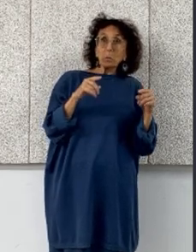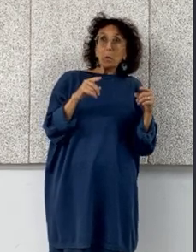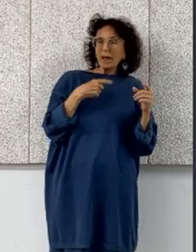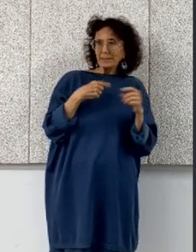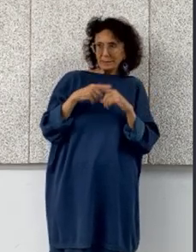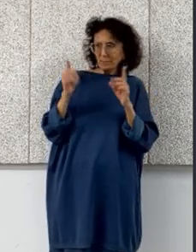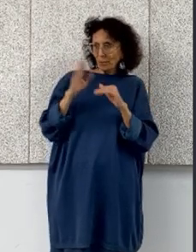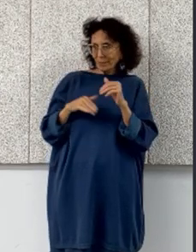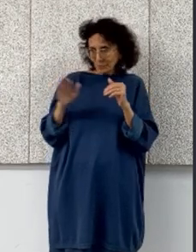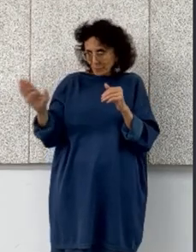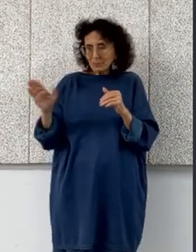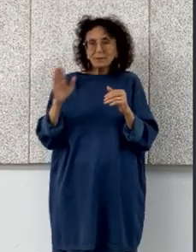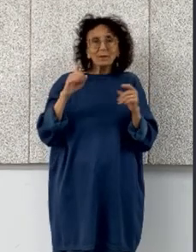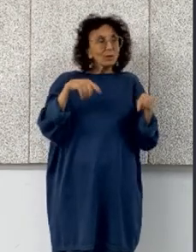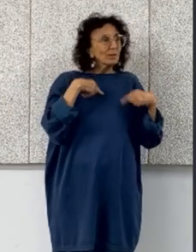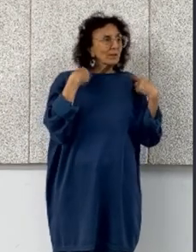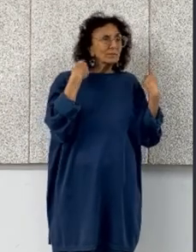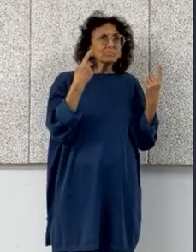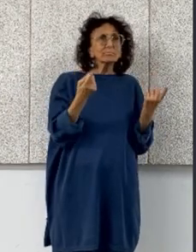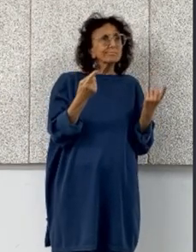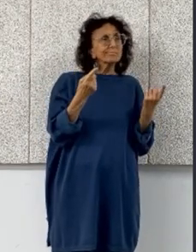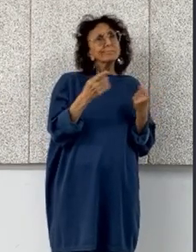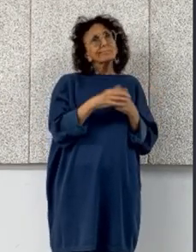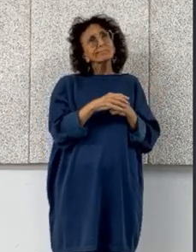work in the last